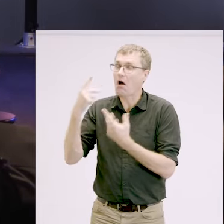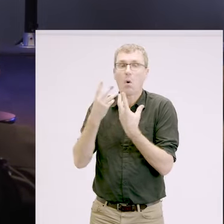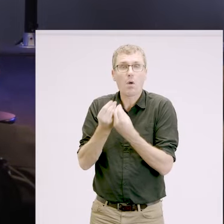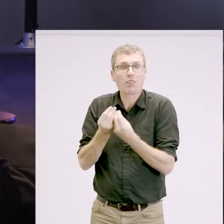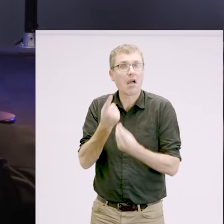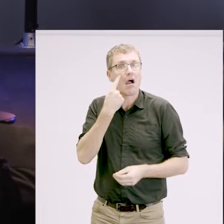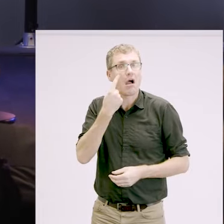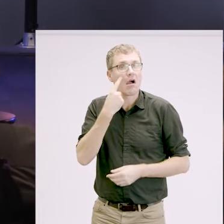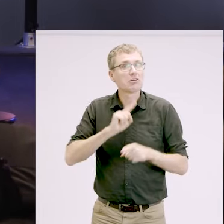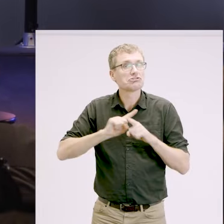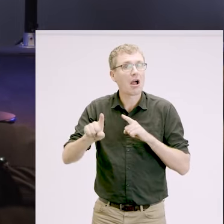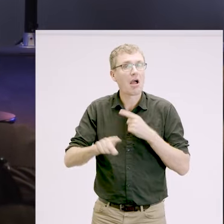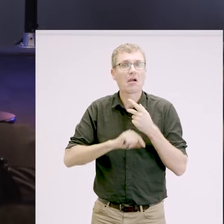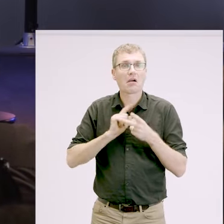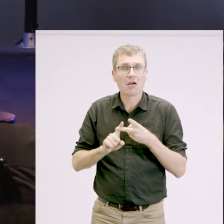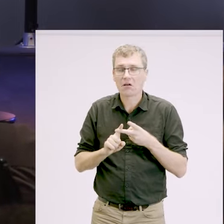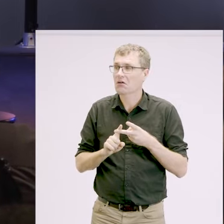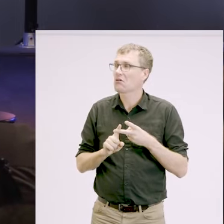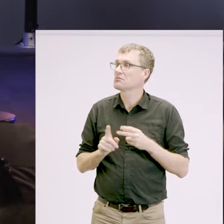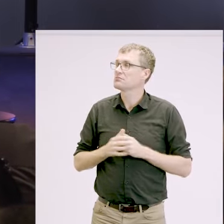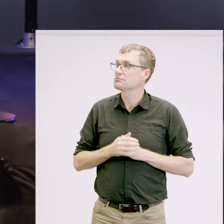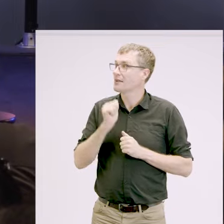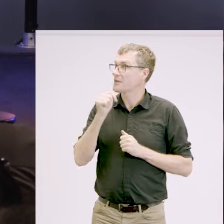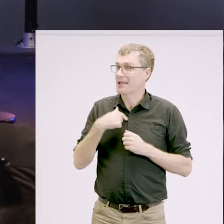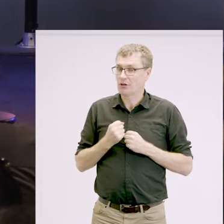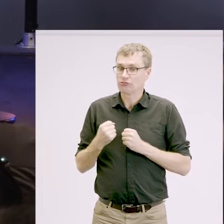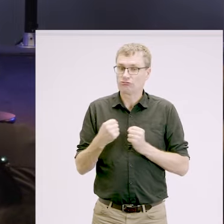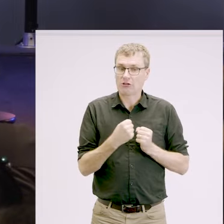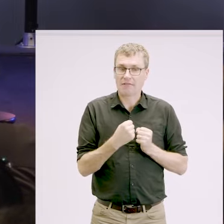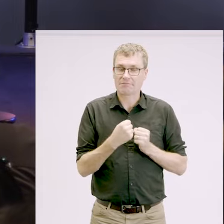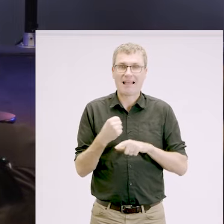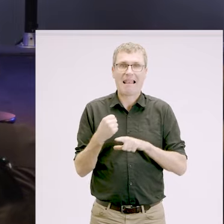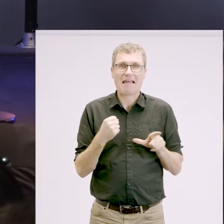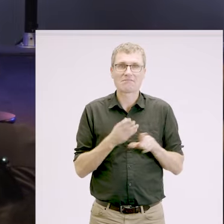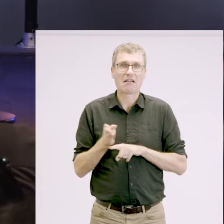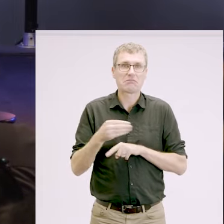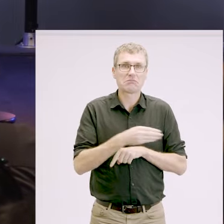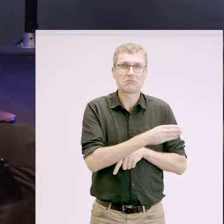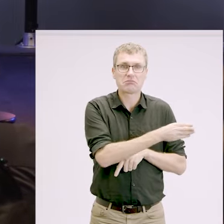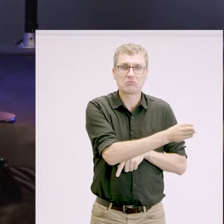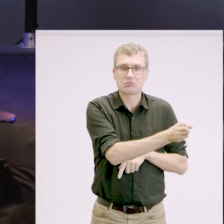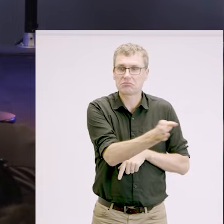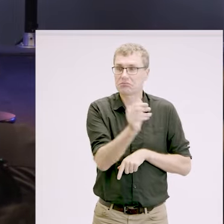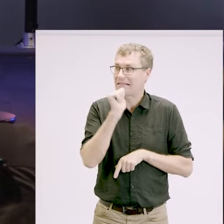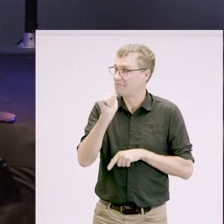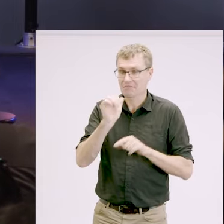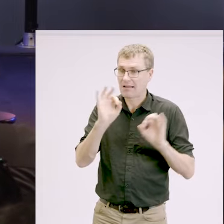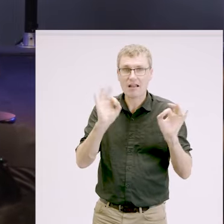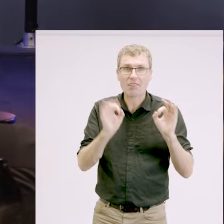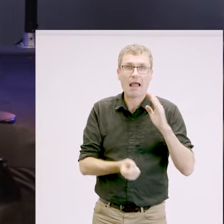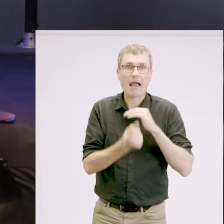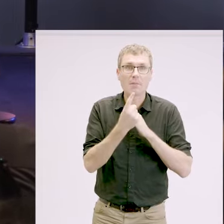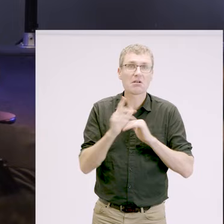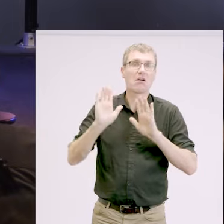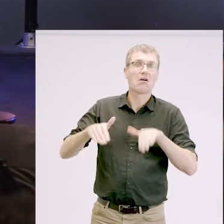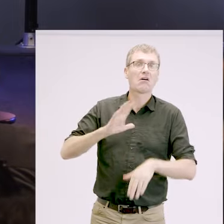try. End of the day, better to risk. End of the day, better to say, Lord, if I drive 5 minutes out of my way here and nothing happens, so